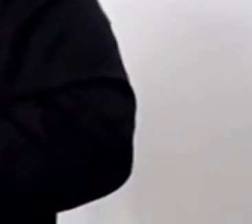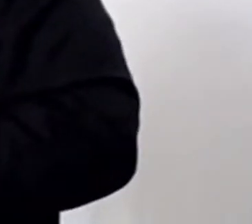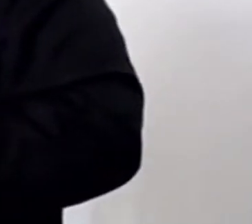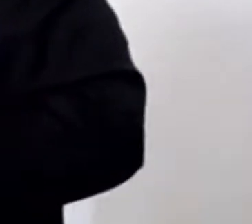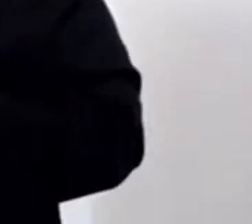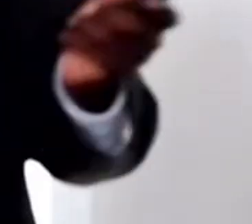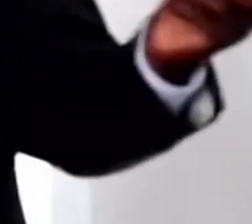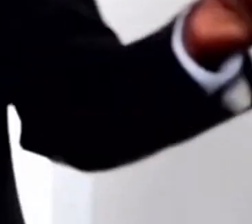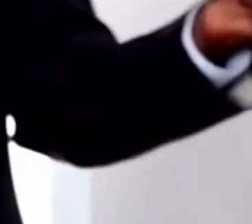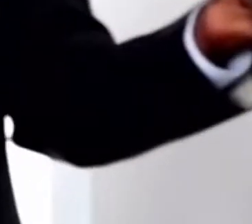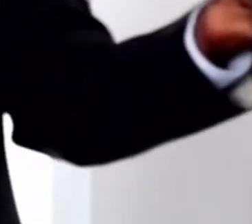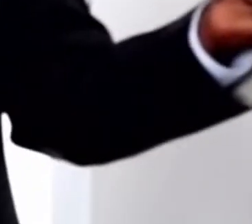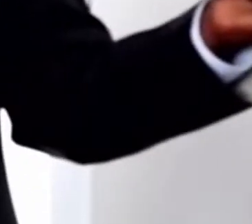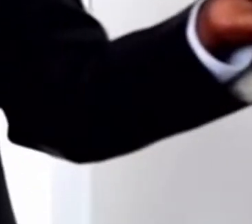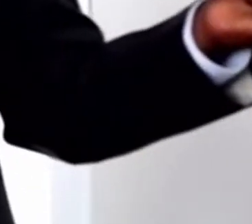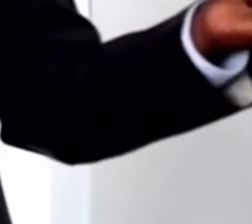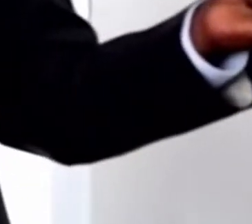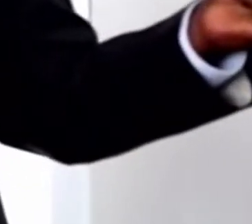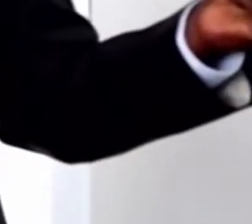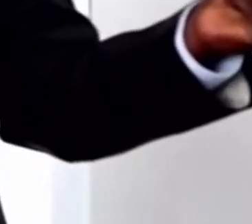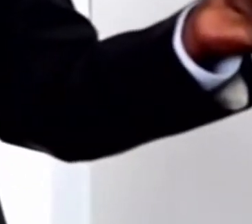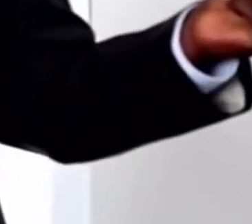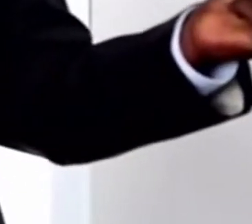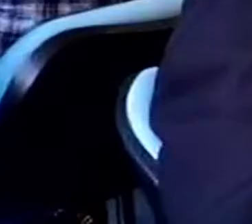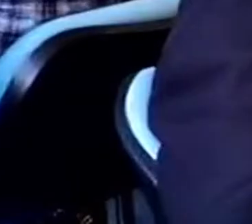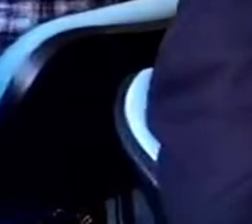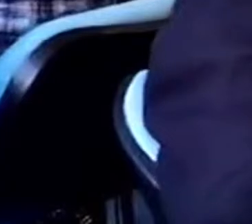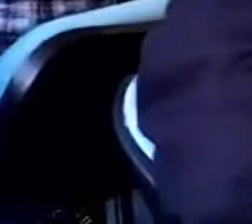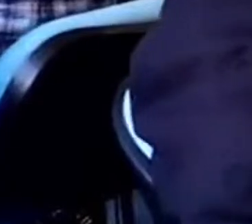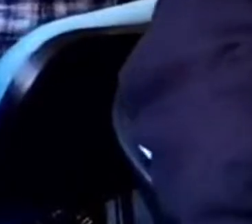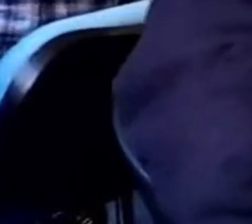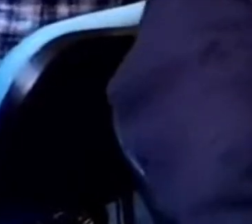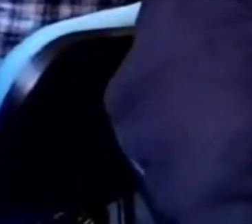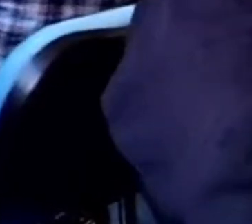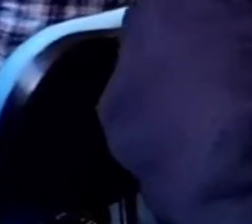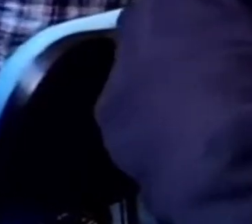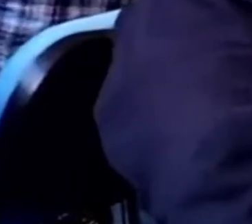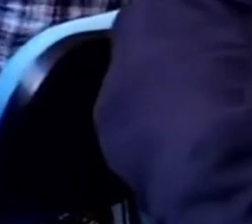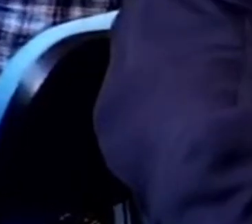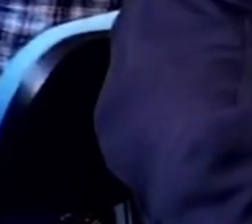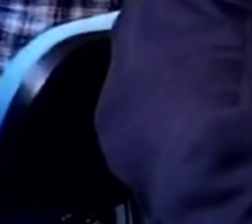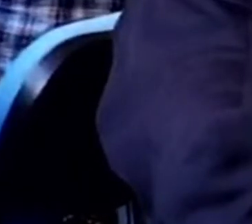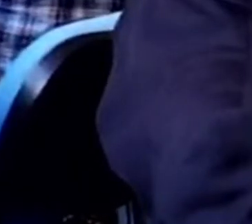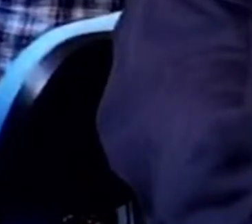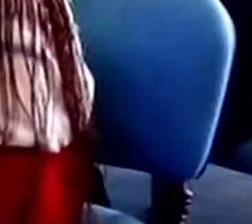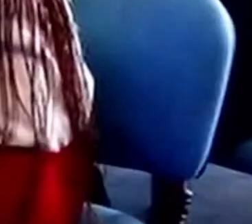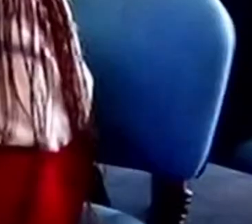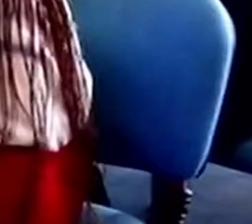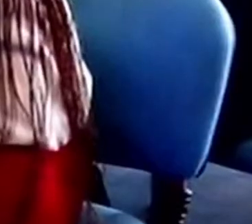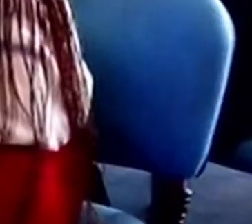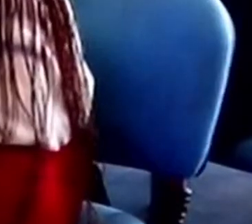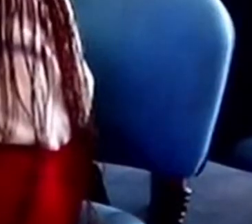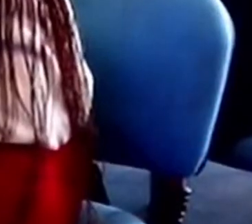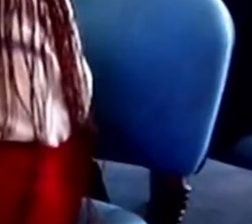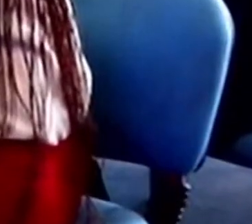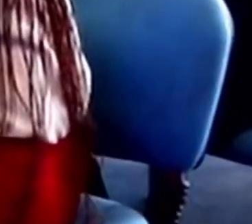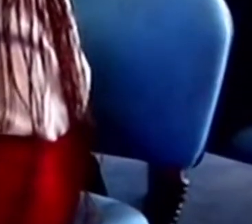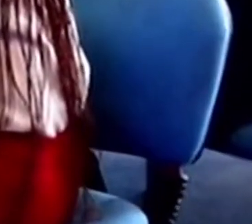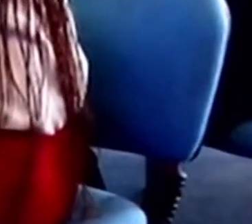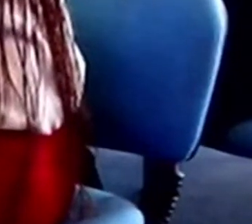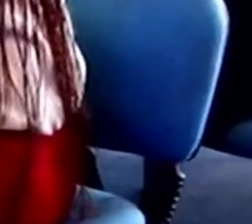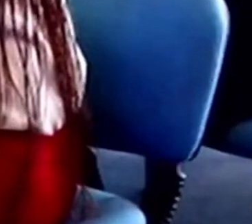through the data collection framework and were given an opportunity to share ideas on how constituency office work can